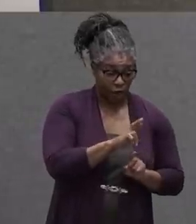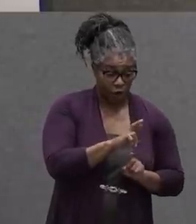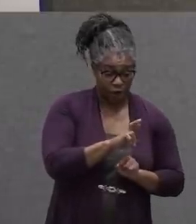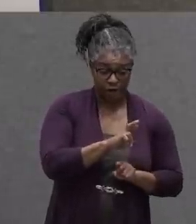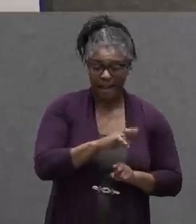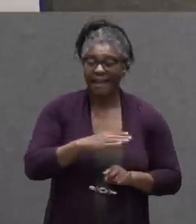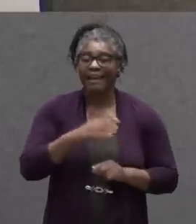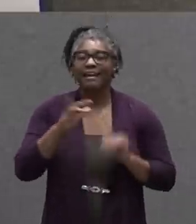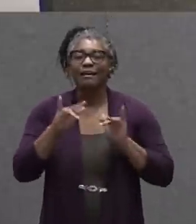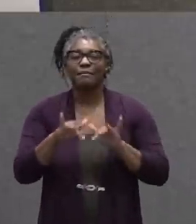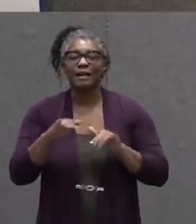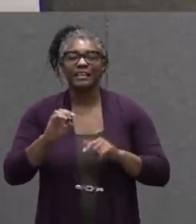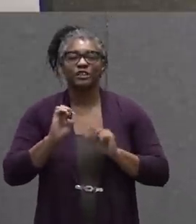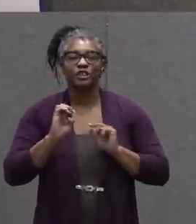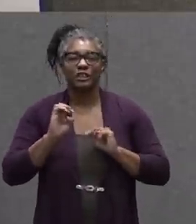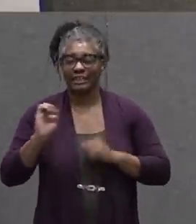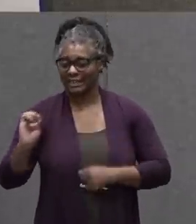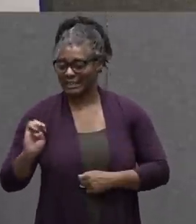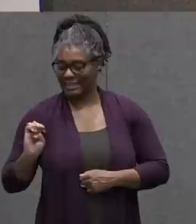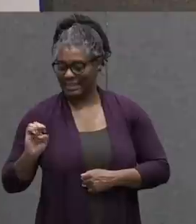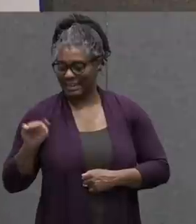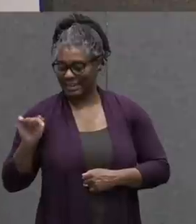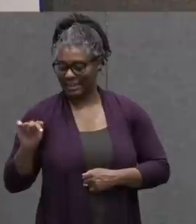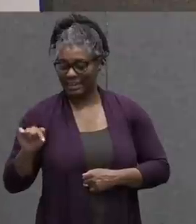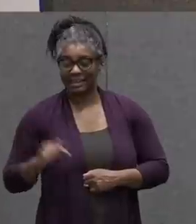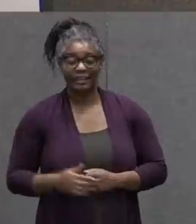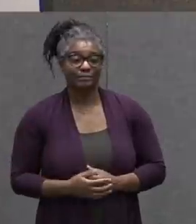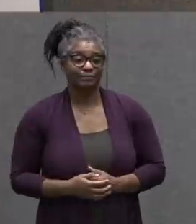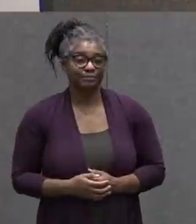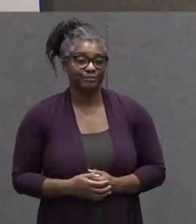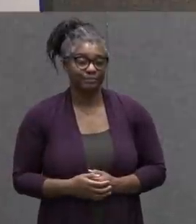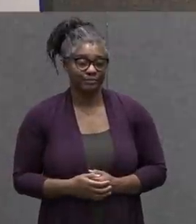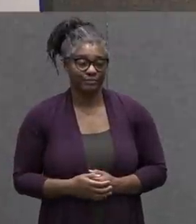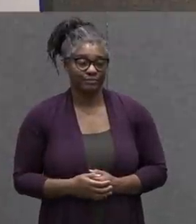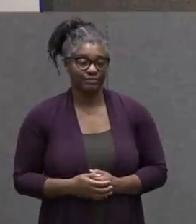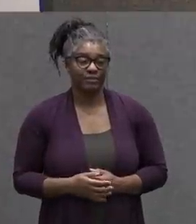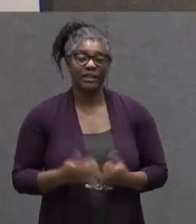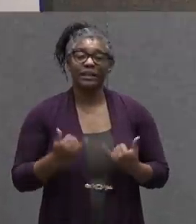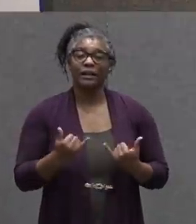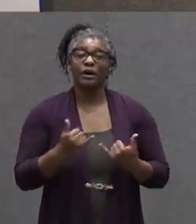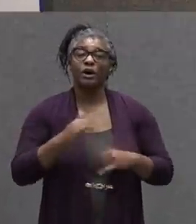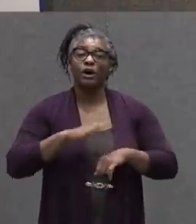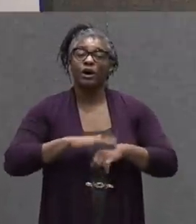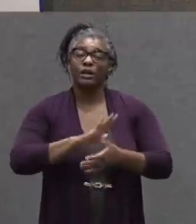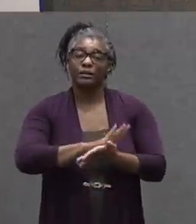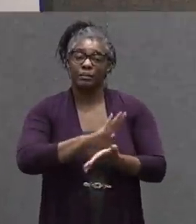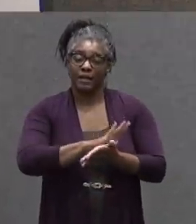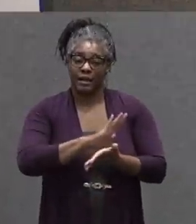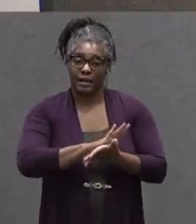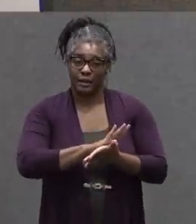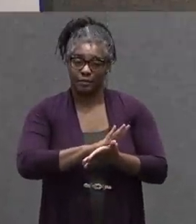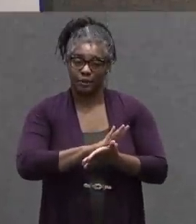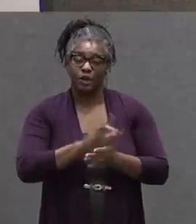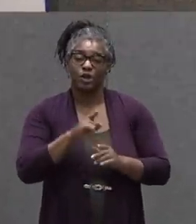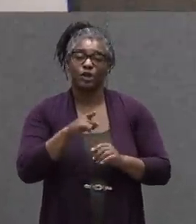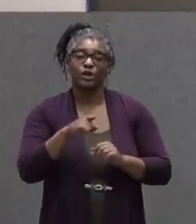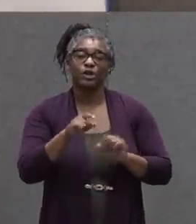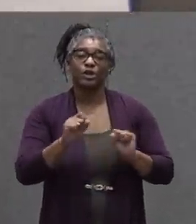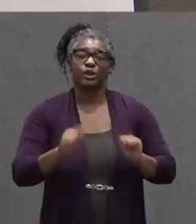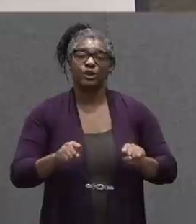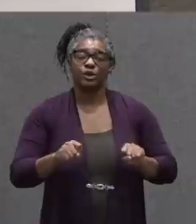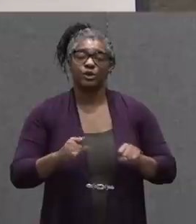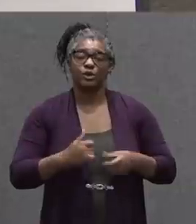When you find a blend on a piece of paper that you can write on, you can help yourself remember to blend those